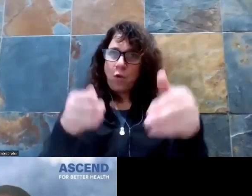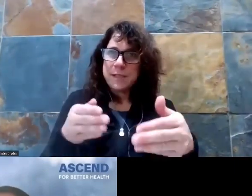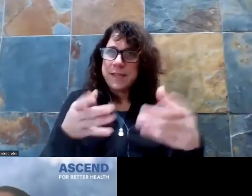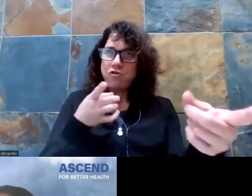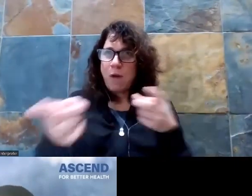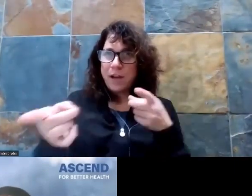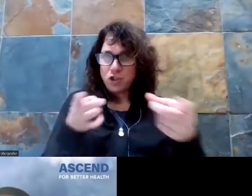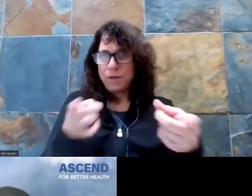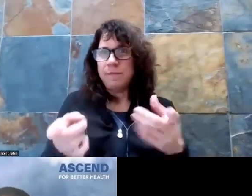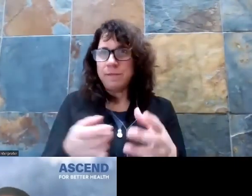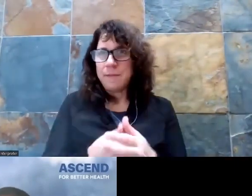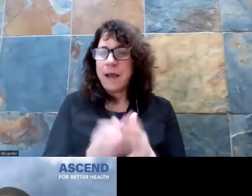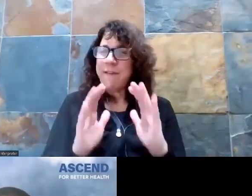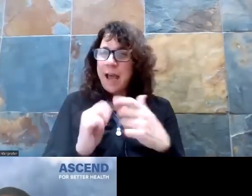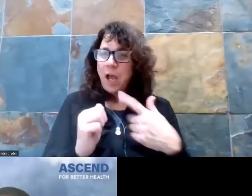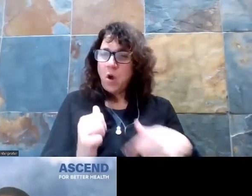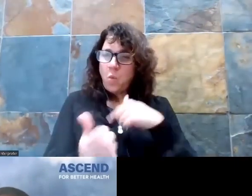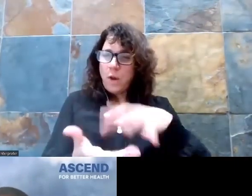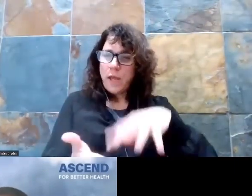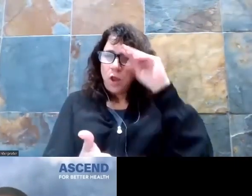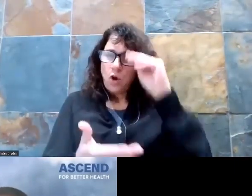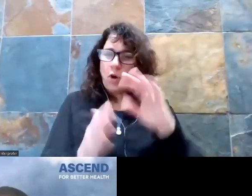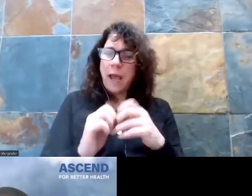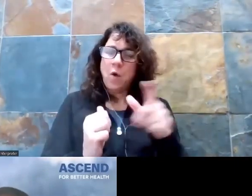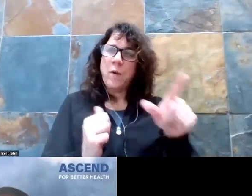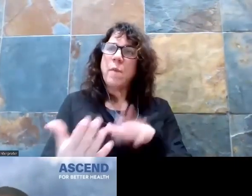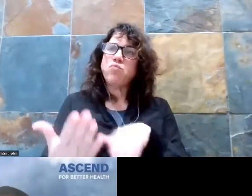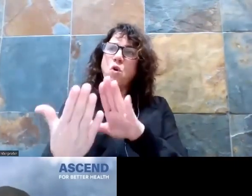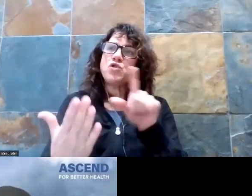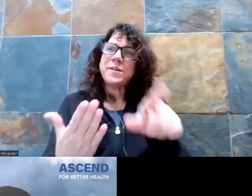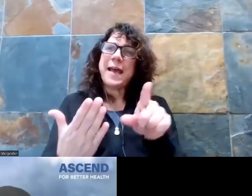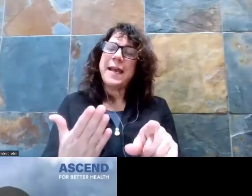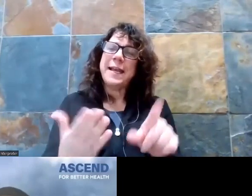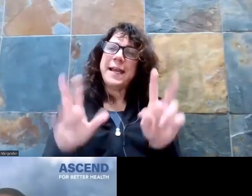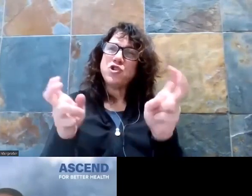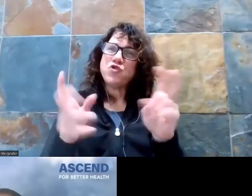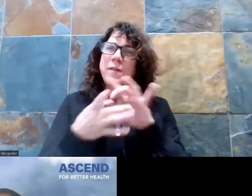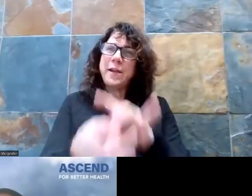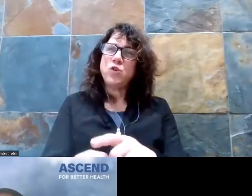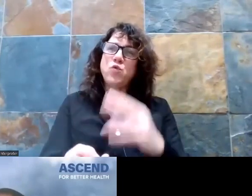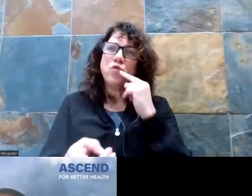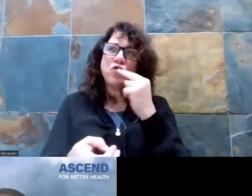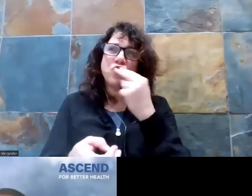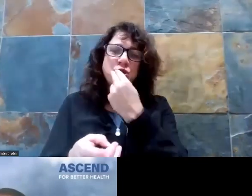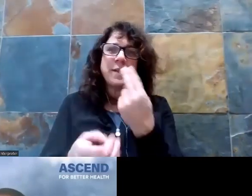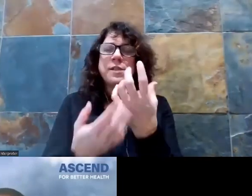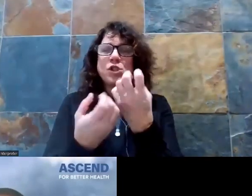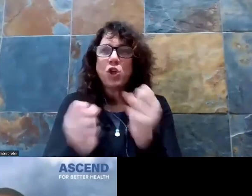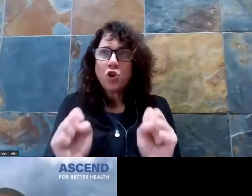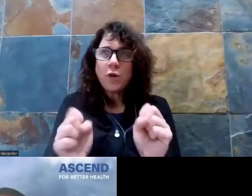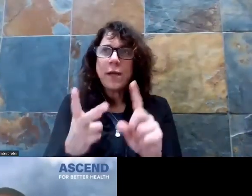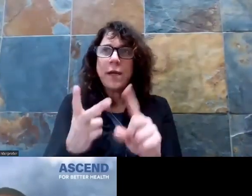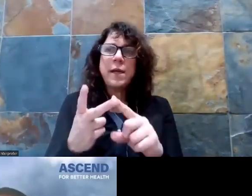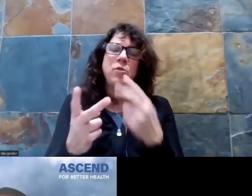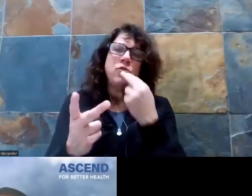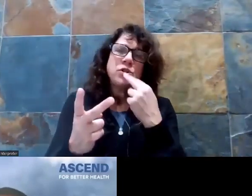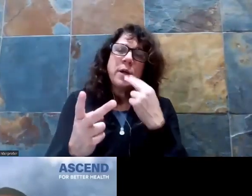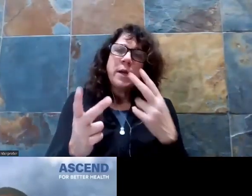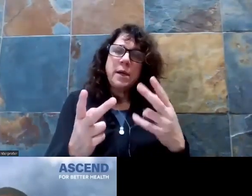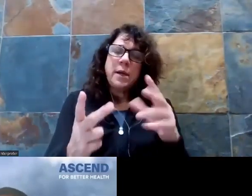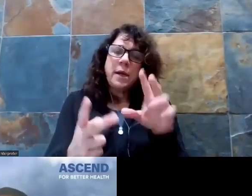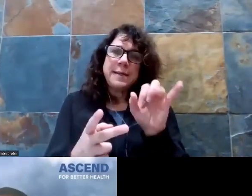direction of how we learn and how we approach this issue of nutrition security and nutrition and diet-related